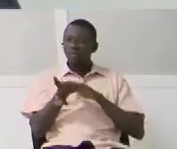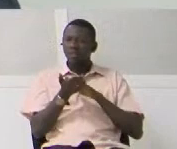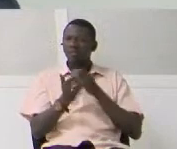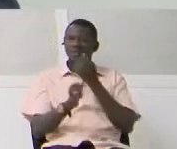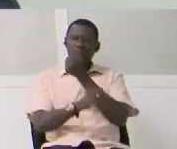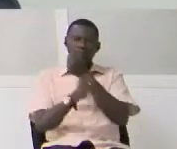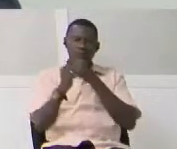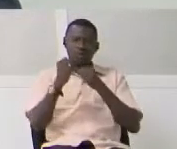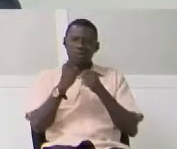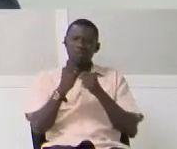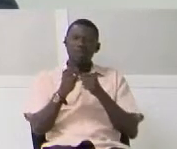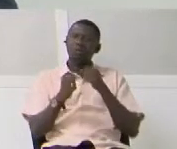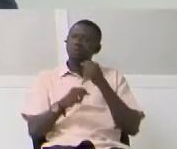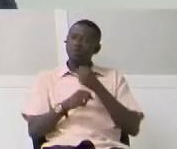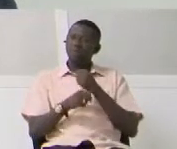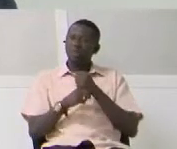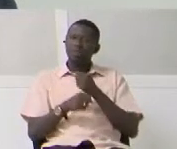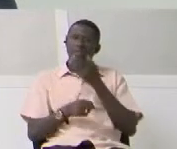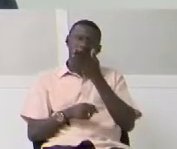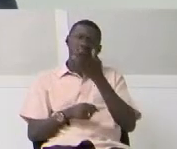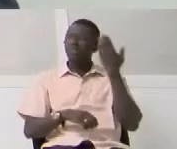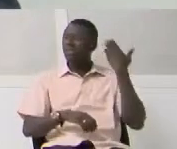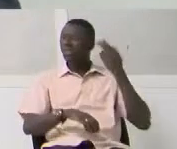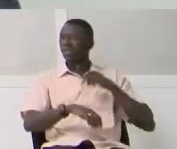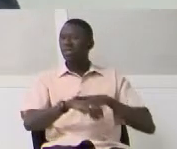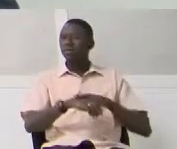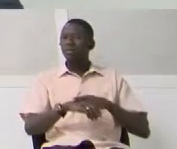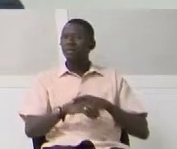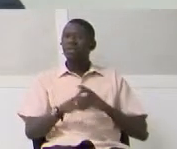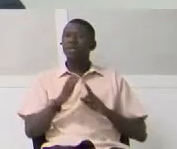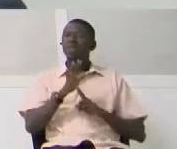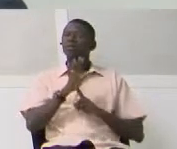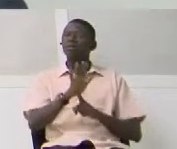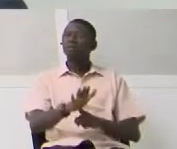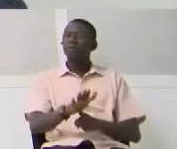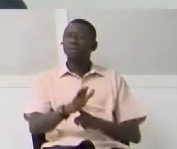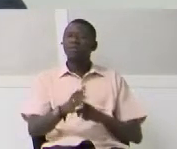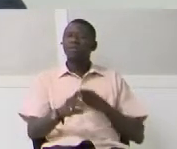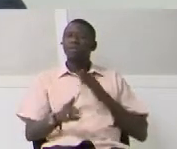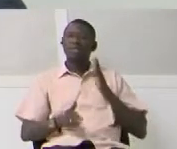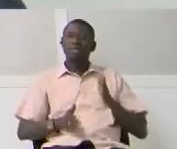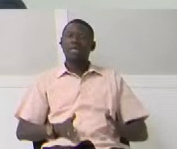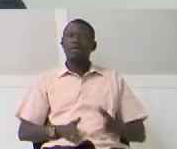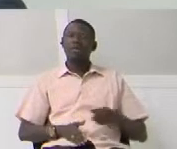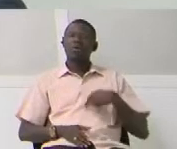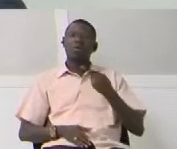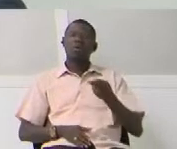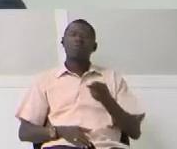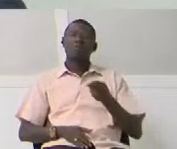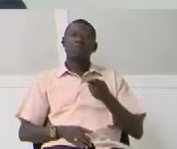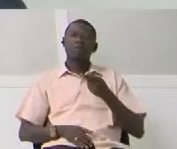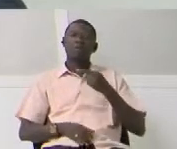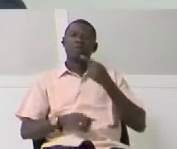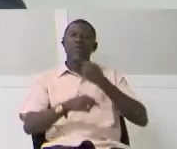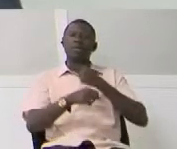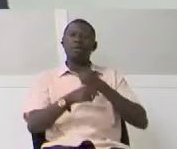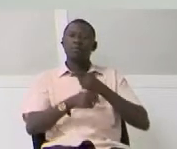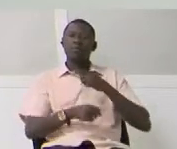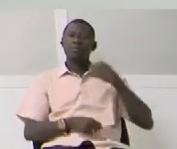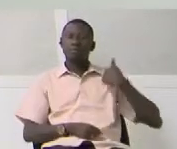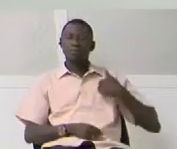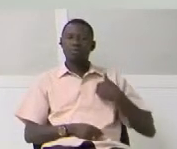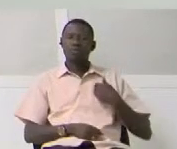that obtained at the time, especially the rights of Gambians? How would you describe